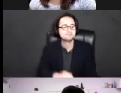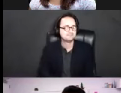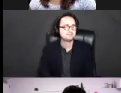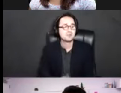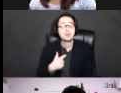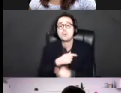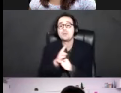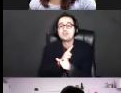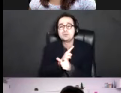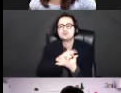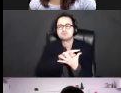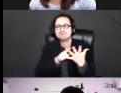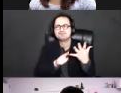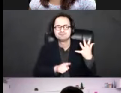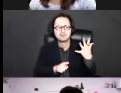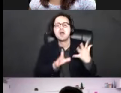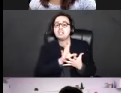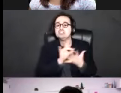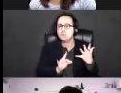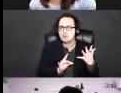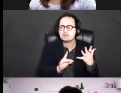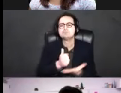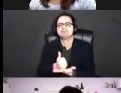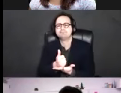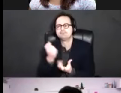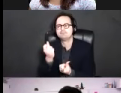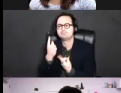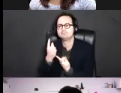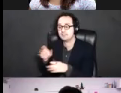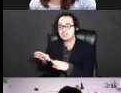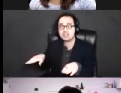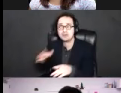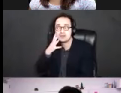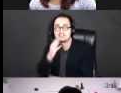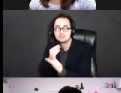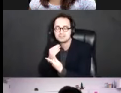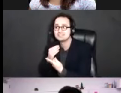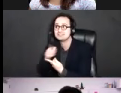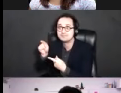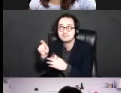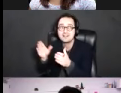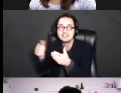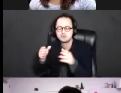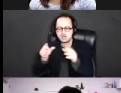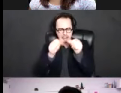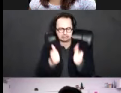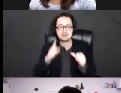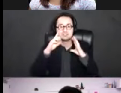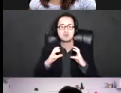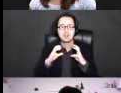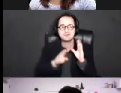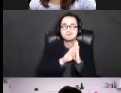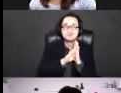use these as a tool to understand how a child's experience in the classroom is shaping development of the brain. So by combining these